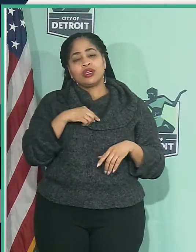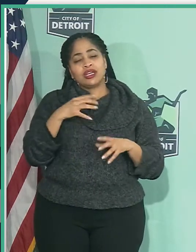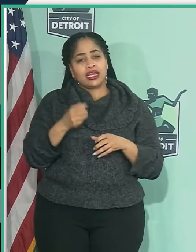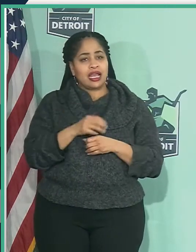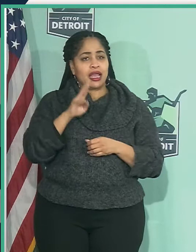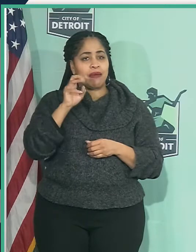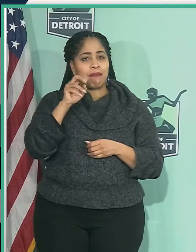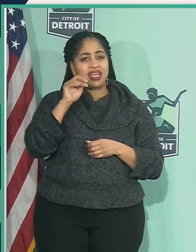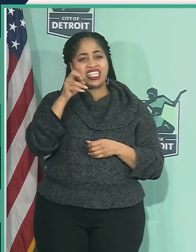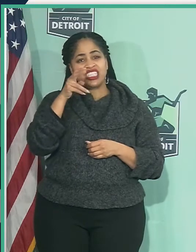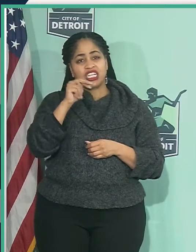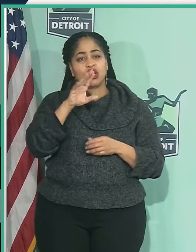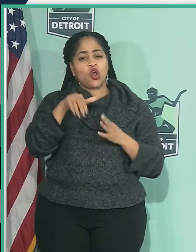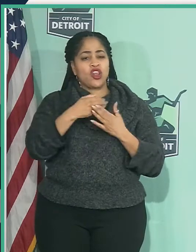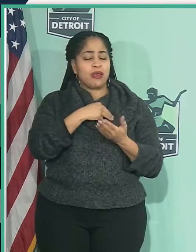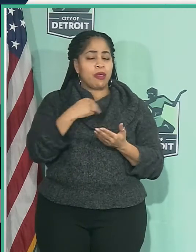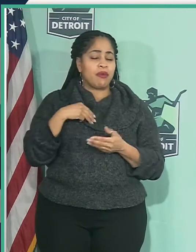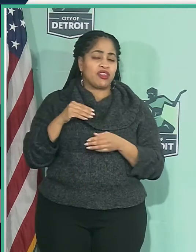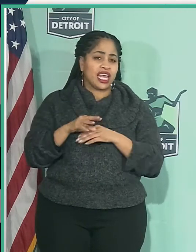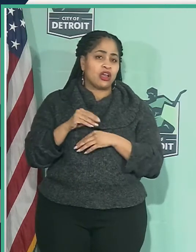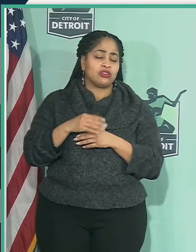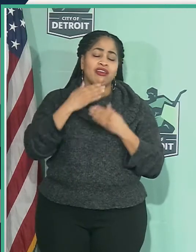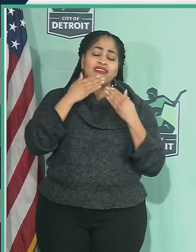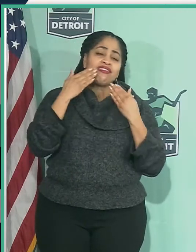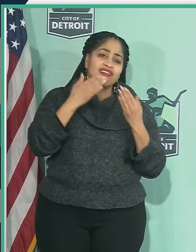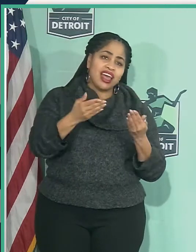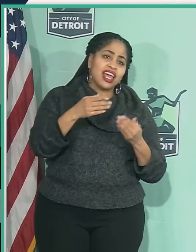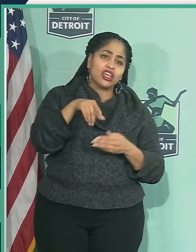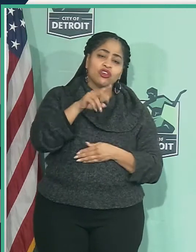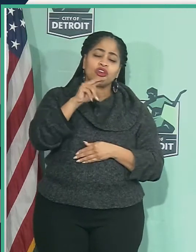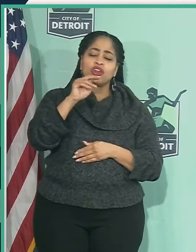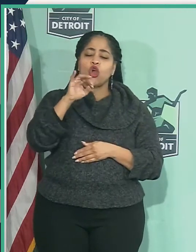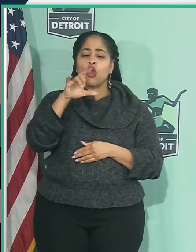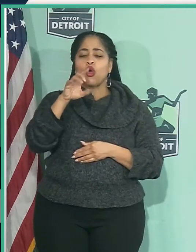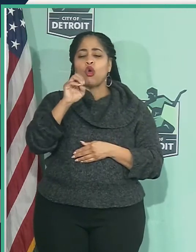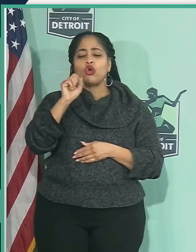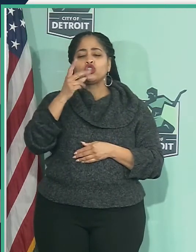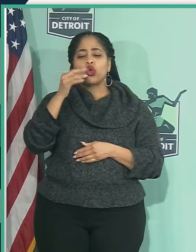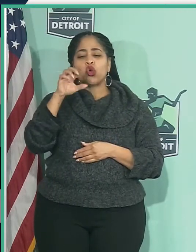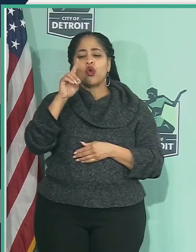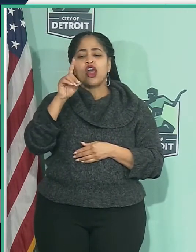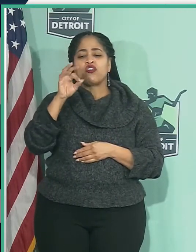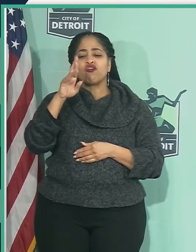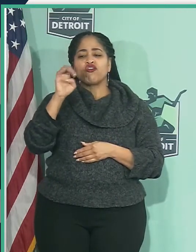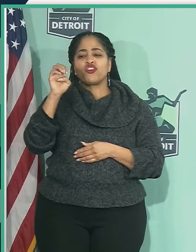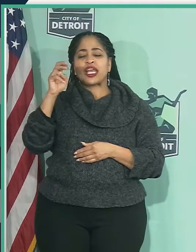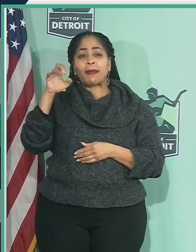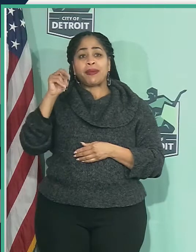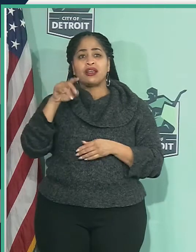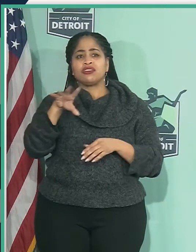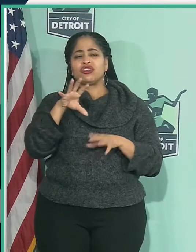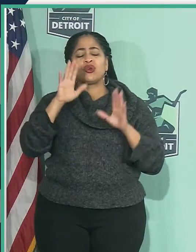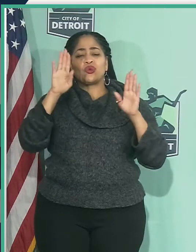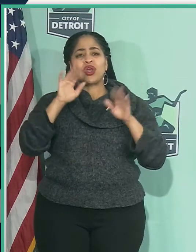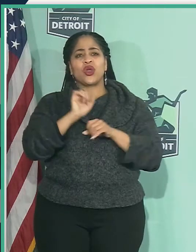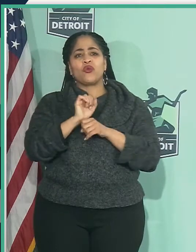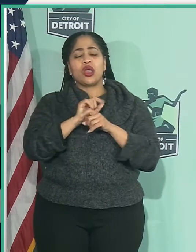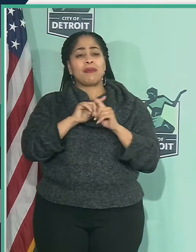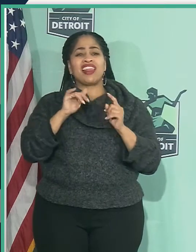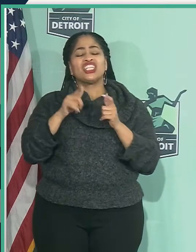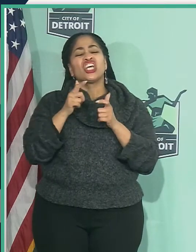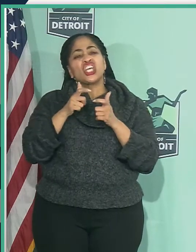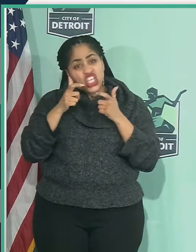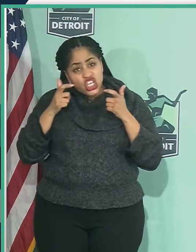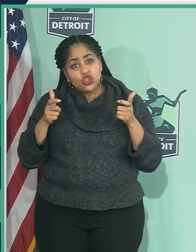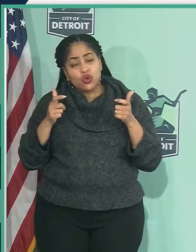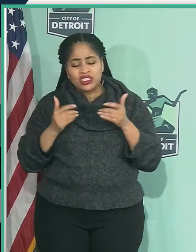and all the members of the council, I want to say thank you, Nicole Sherrod-Freeman and Kenyatta Bridges, who did the great work. But that is a